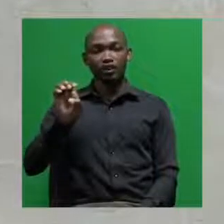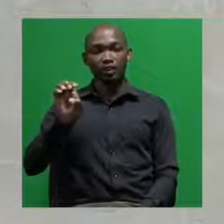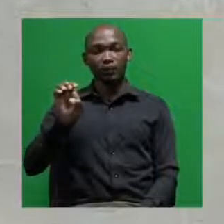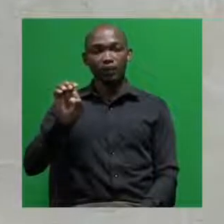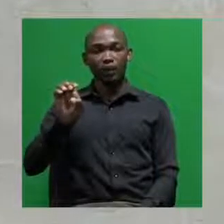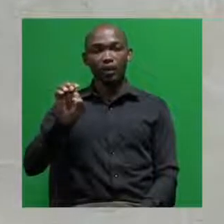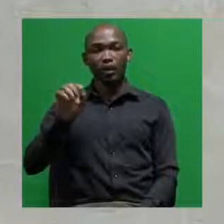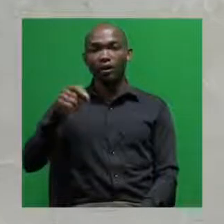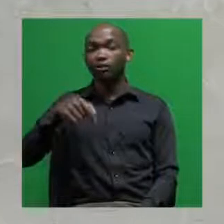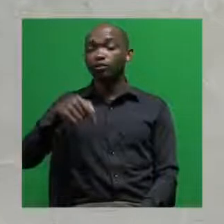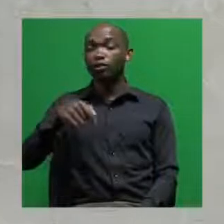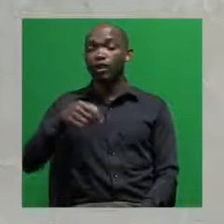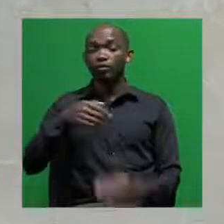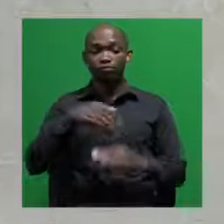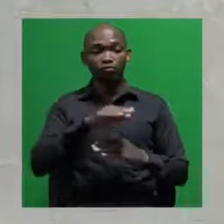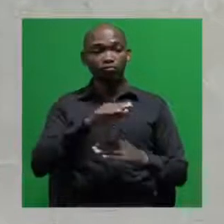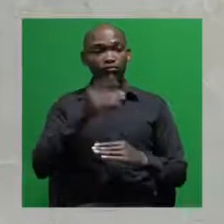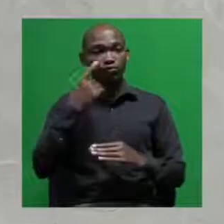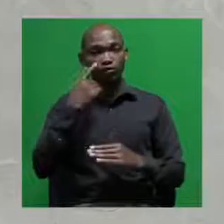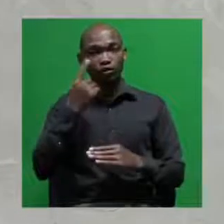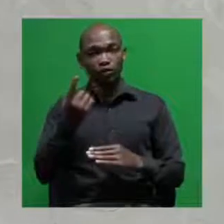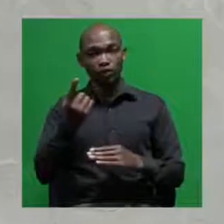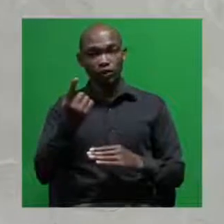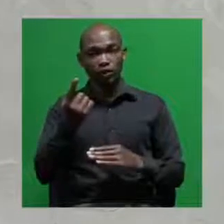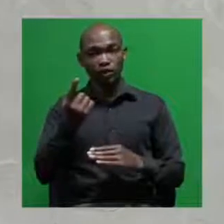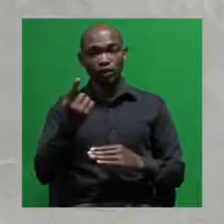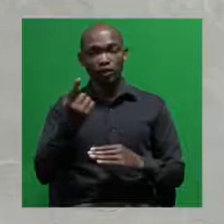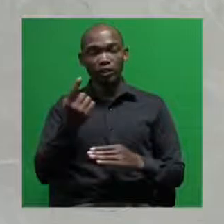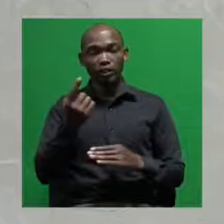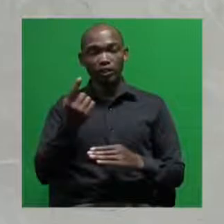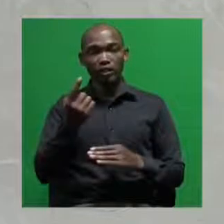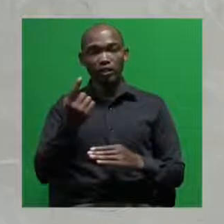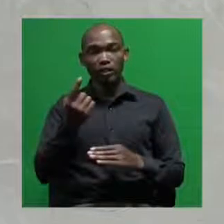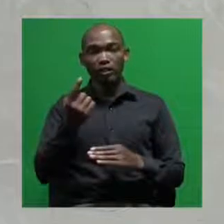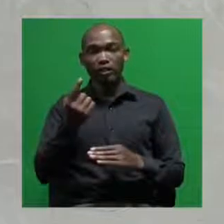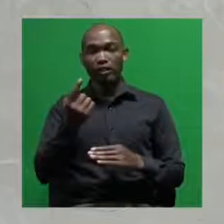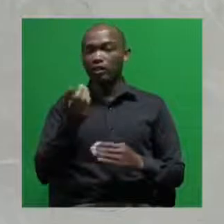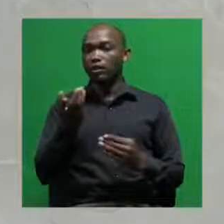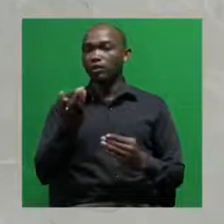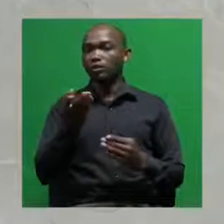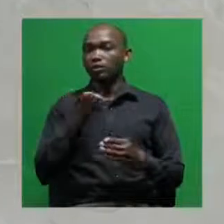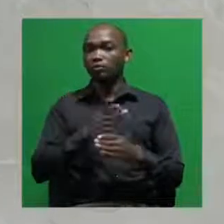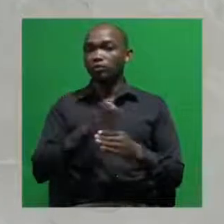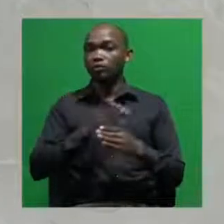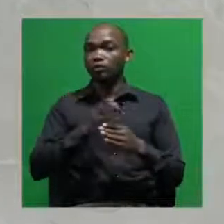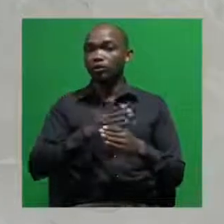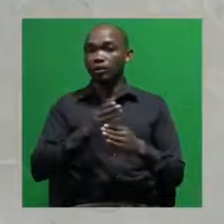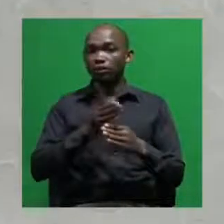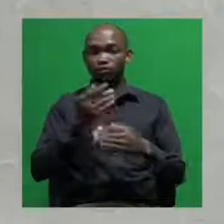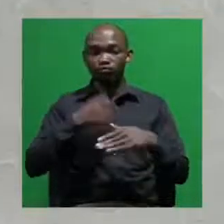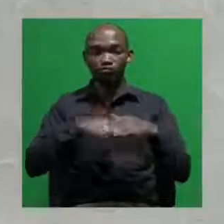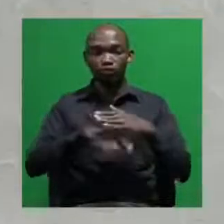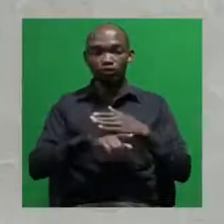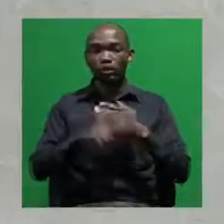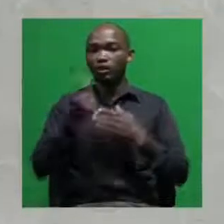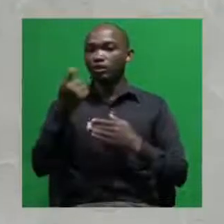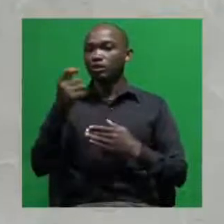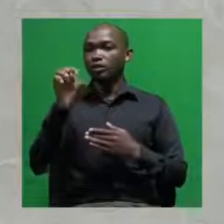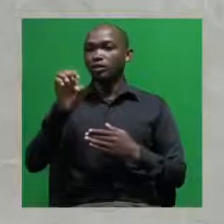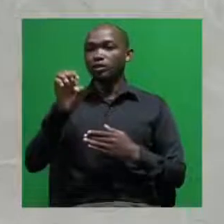a physics teacher. So before going on to our today's